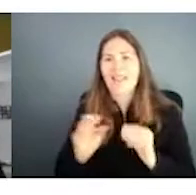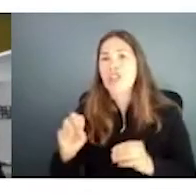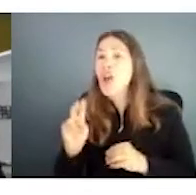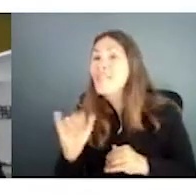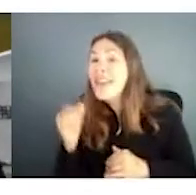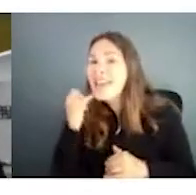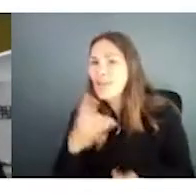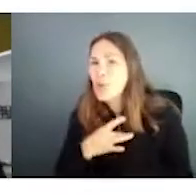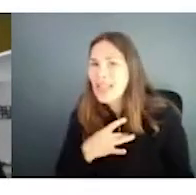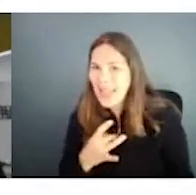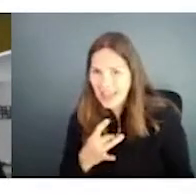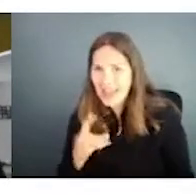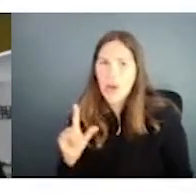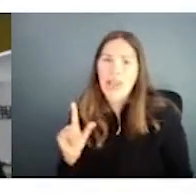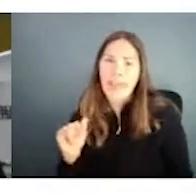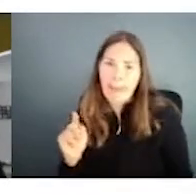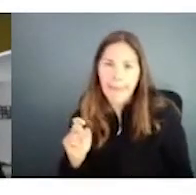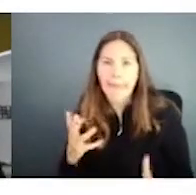like.